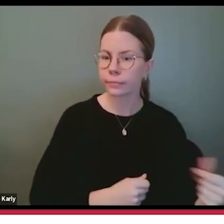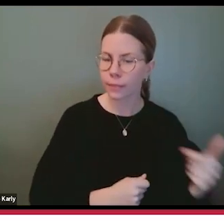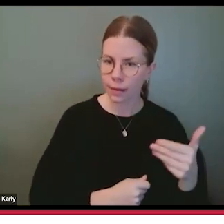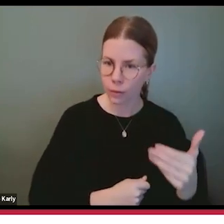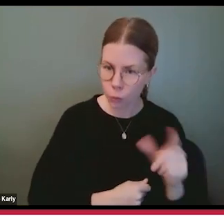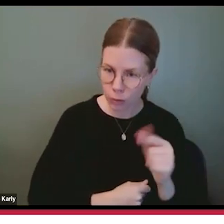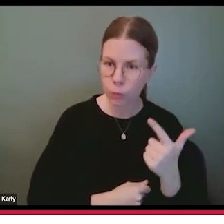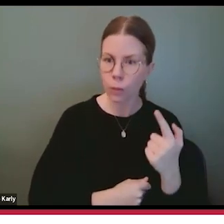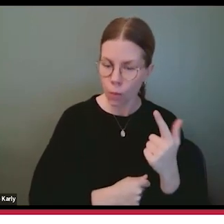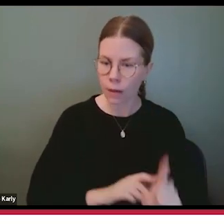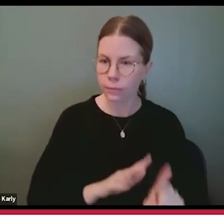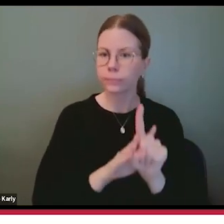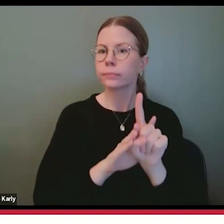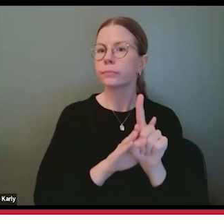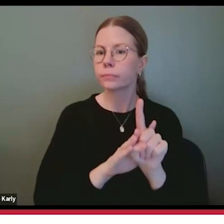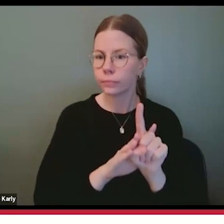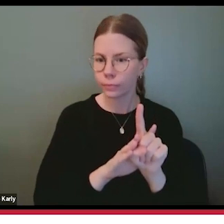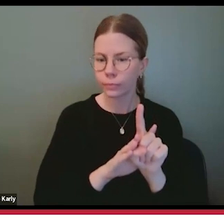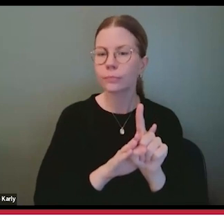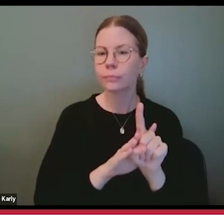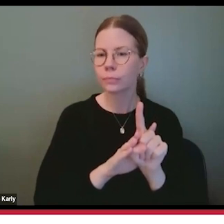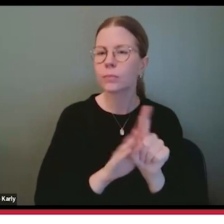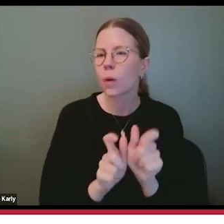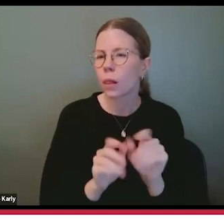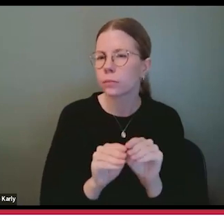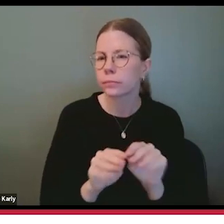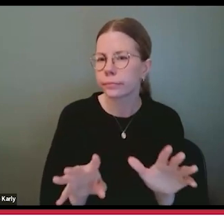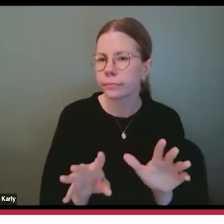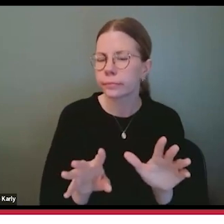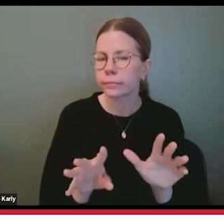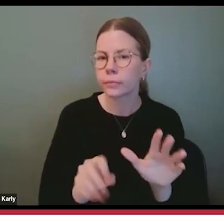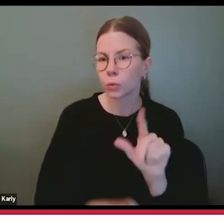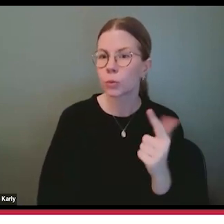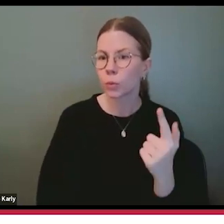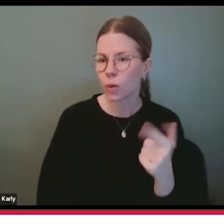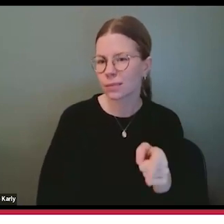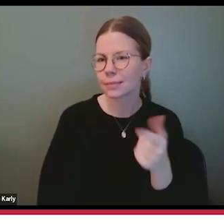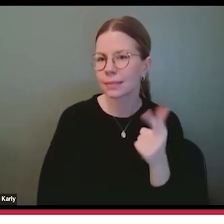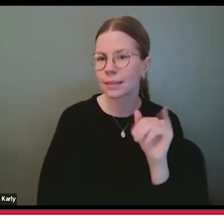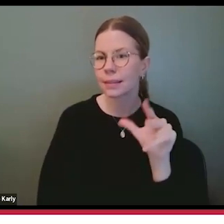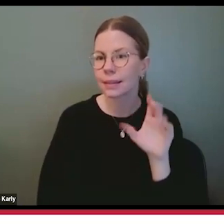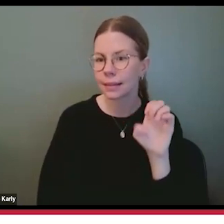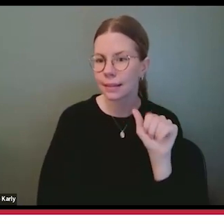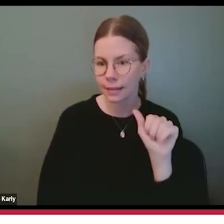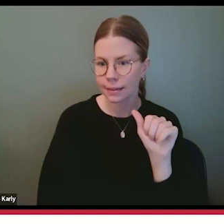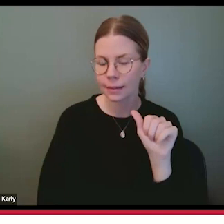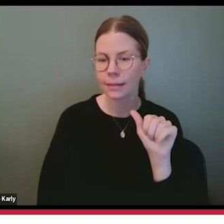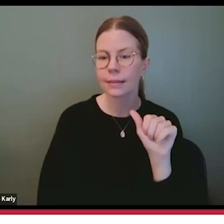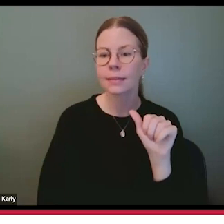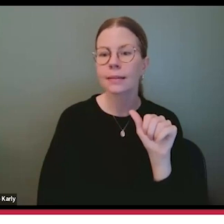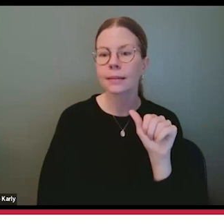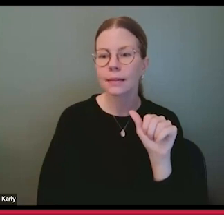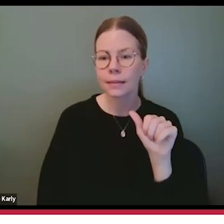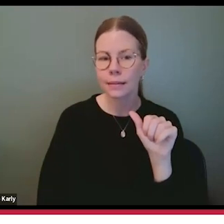outbreak. So there was another small outbreak in humans in 2021 in Guinea, and that was shown through the sequence of the virus to